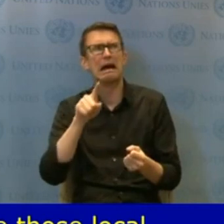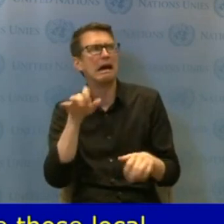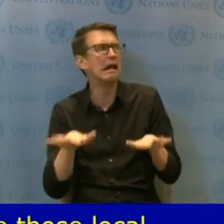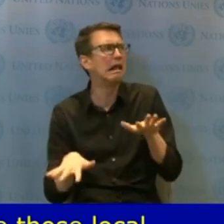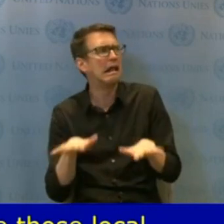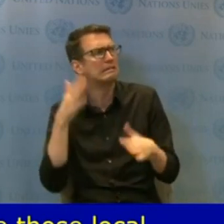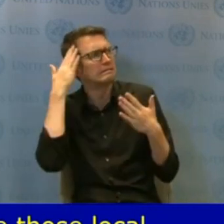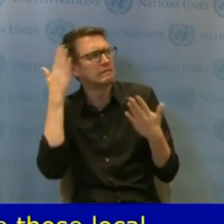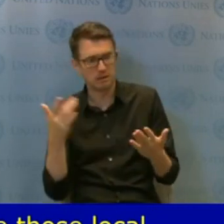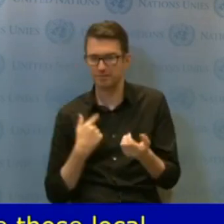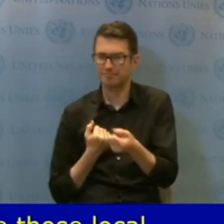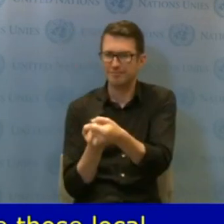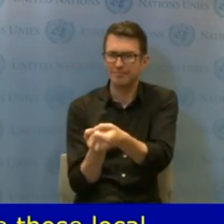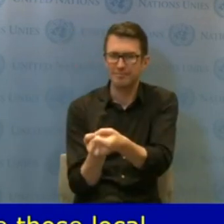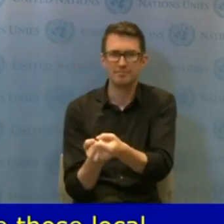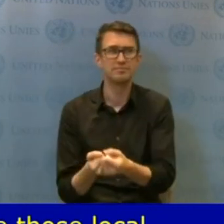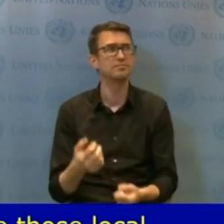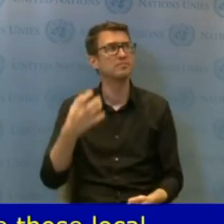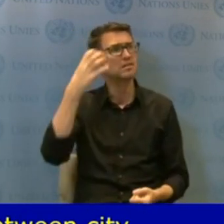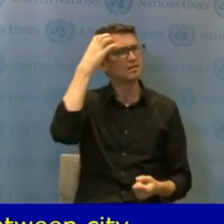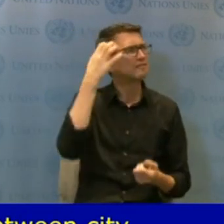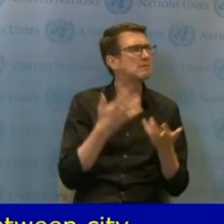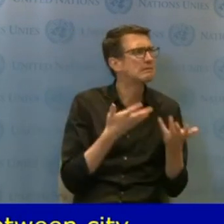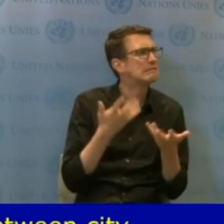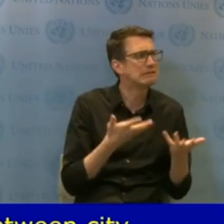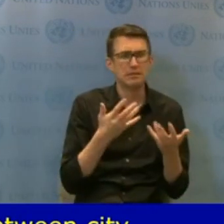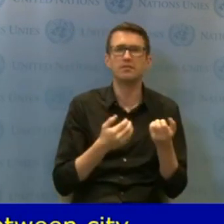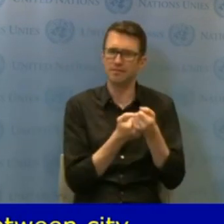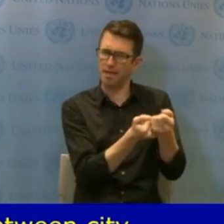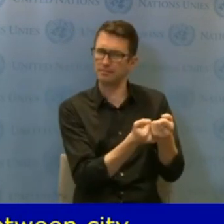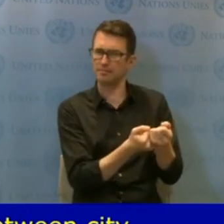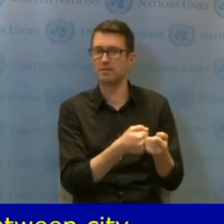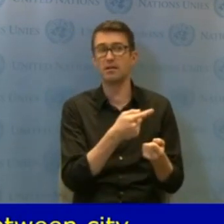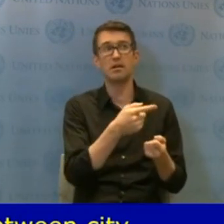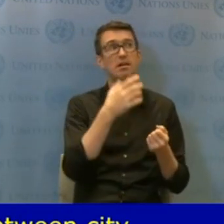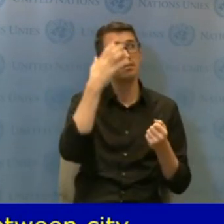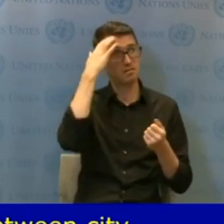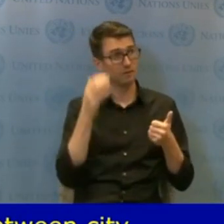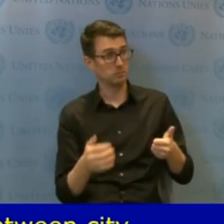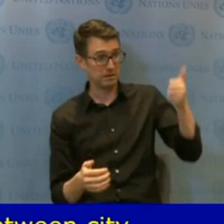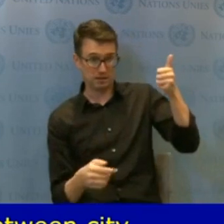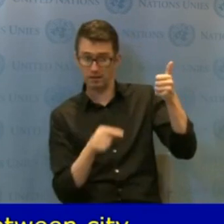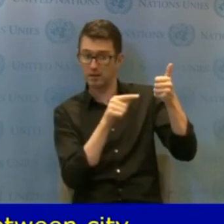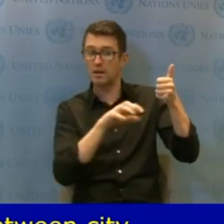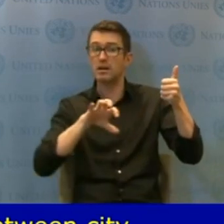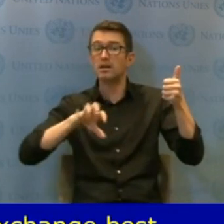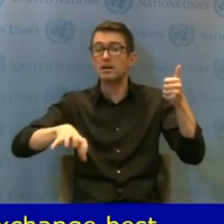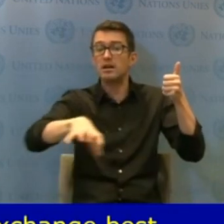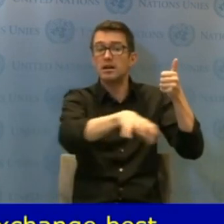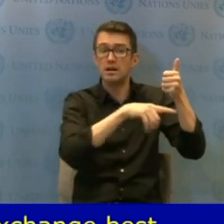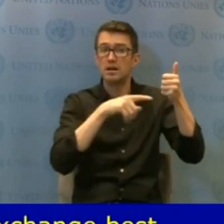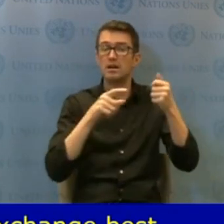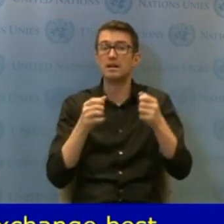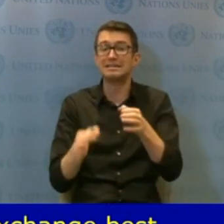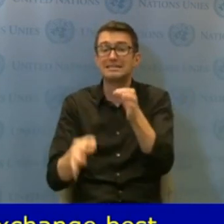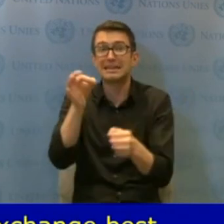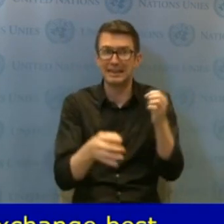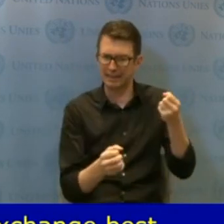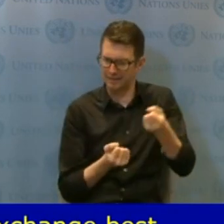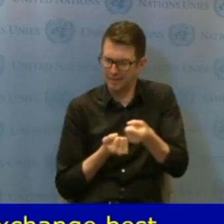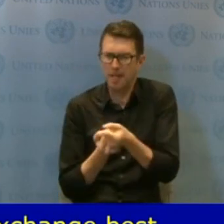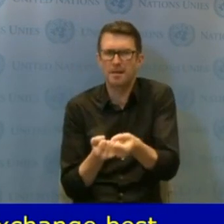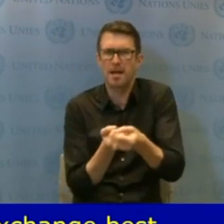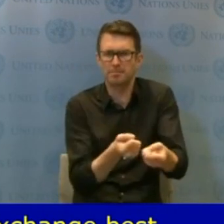practices, and to help organizations like the World Bank and global corporations